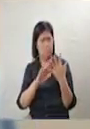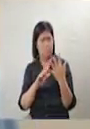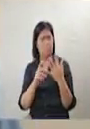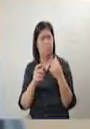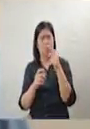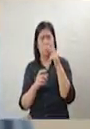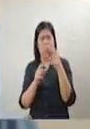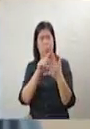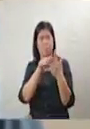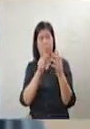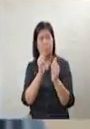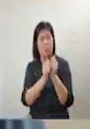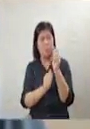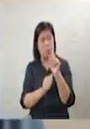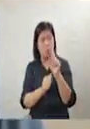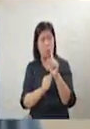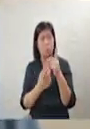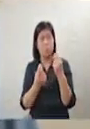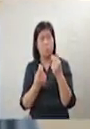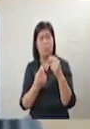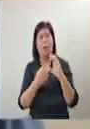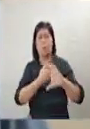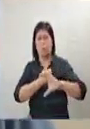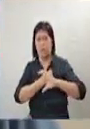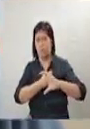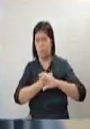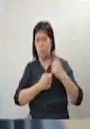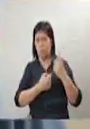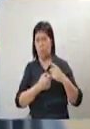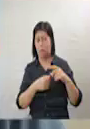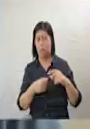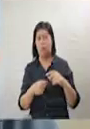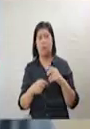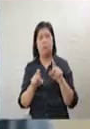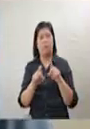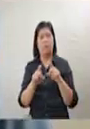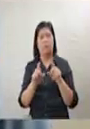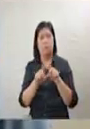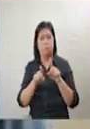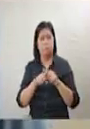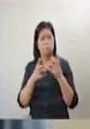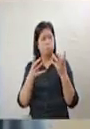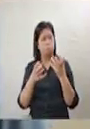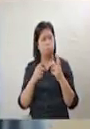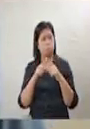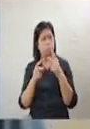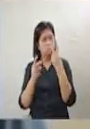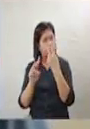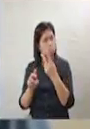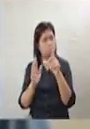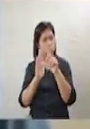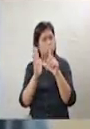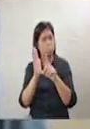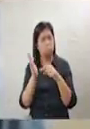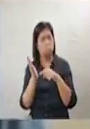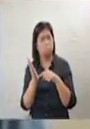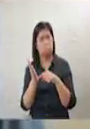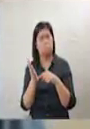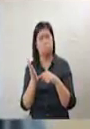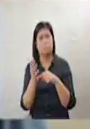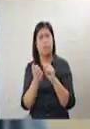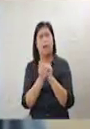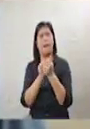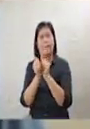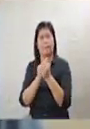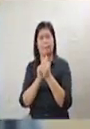women, usually, yung pa yung contractual. Also, I would like to see a law, amendments to